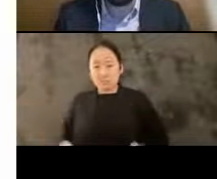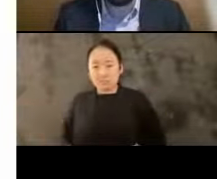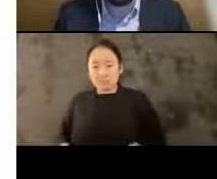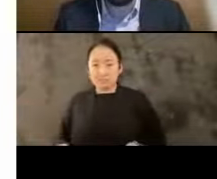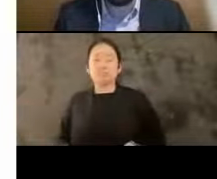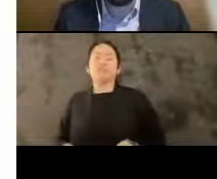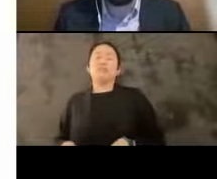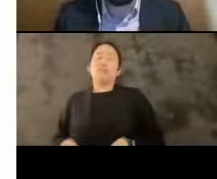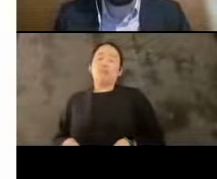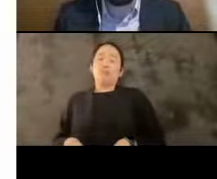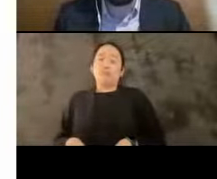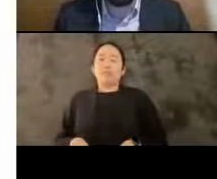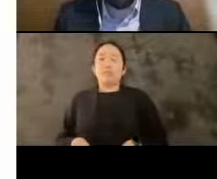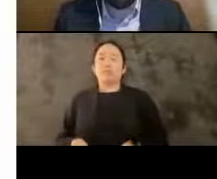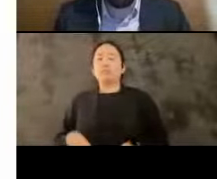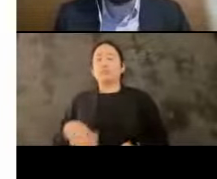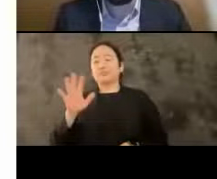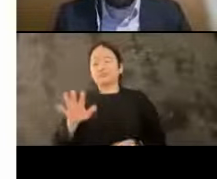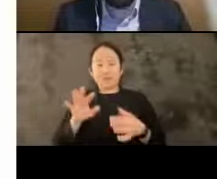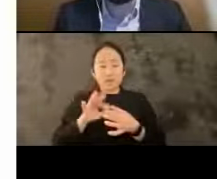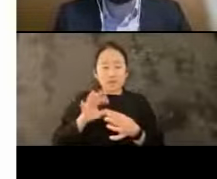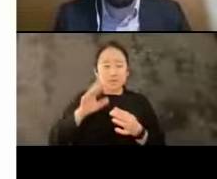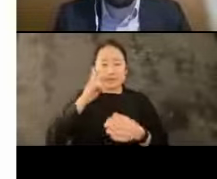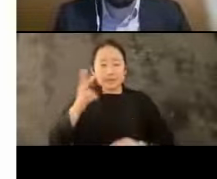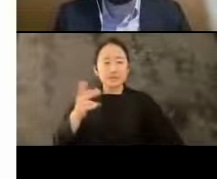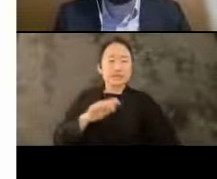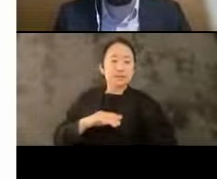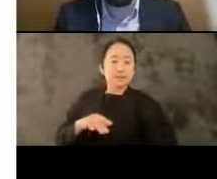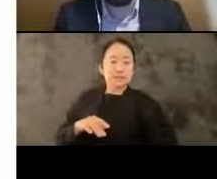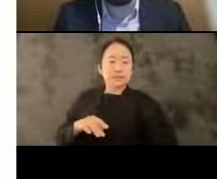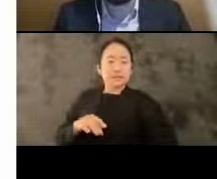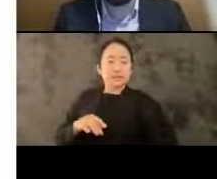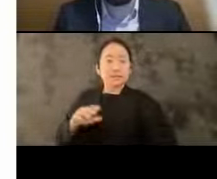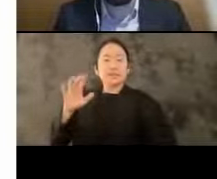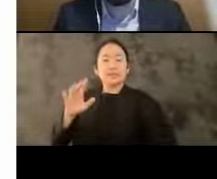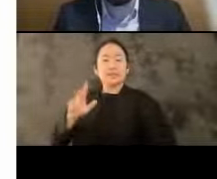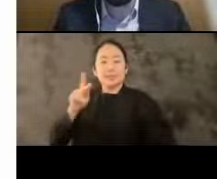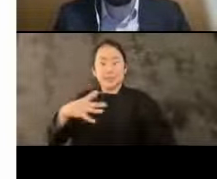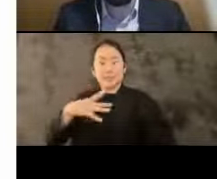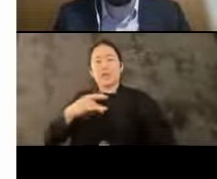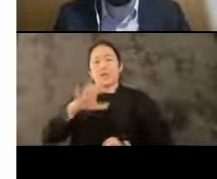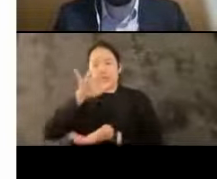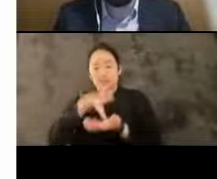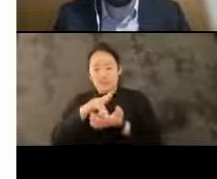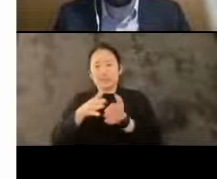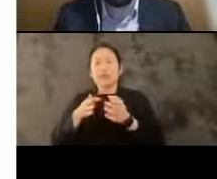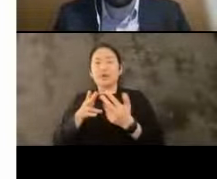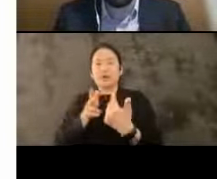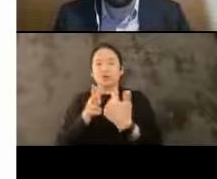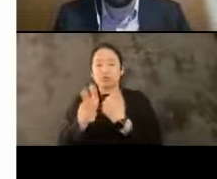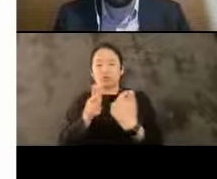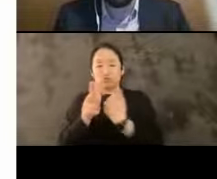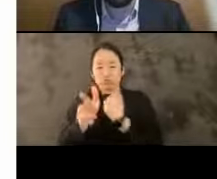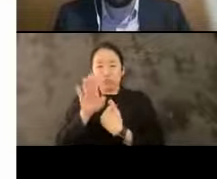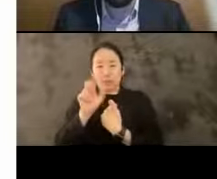So just some comments on people, someone said they like the center running option. How much space